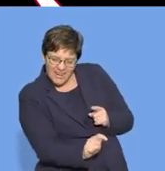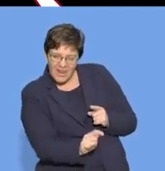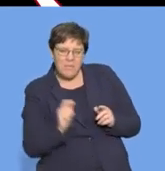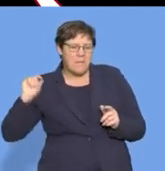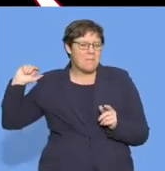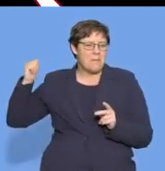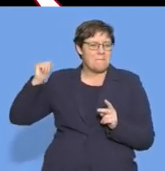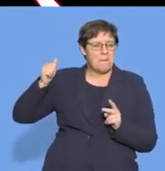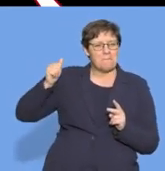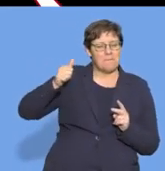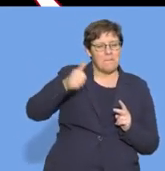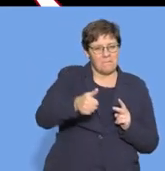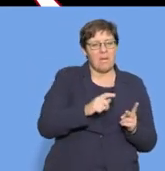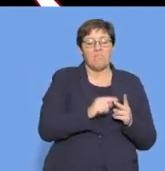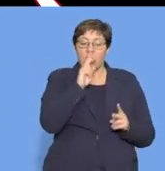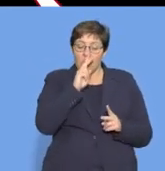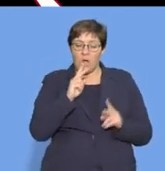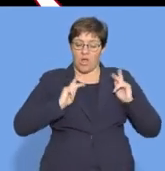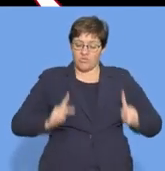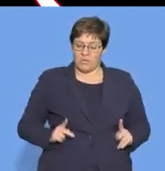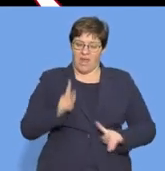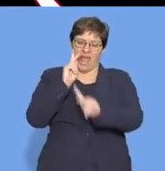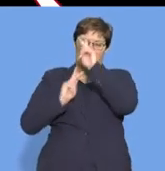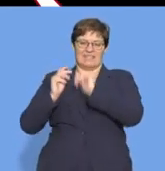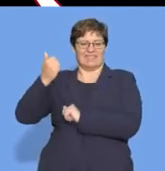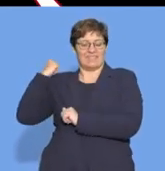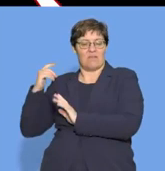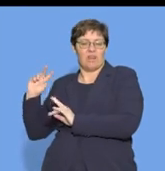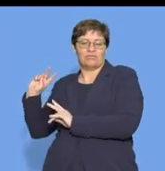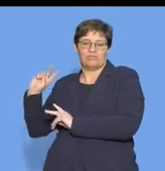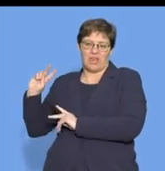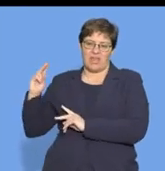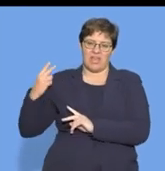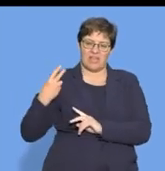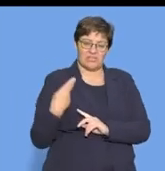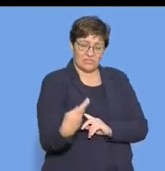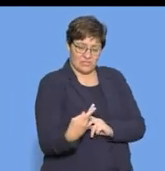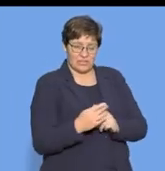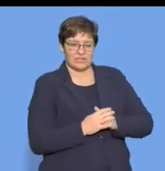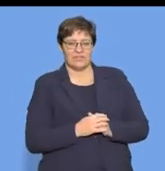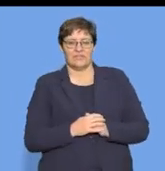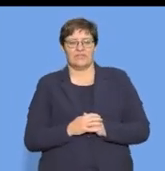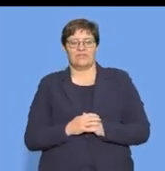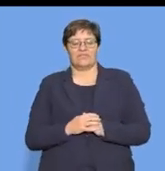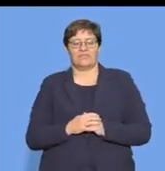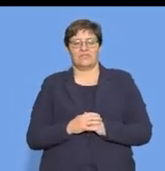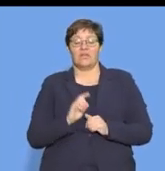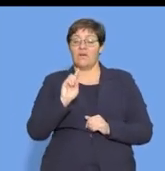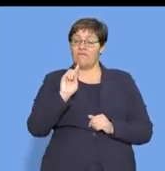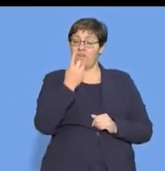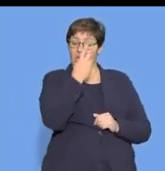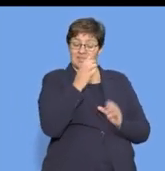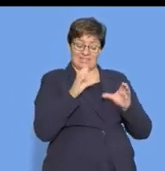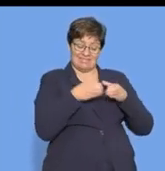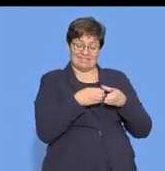at the different human ancestors and the evolution. All right, so the first